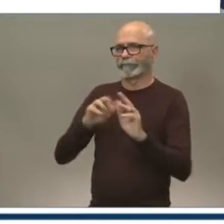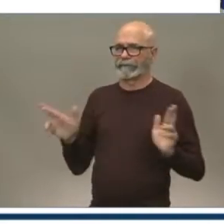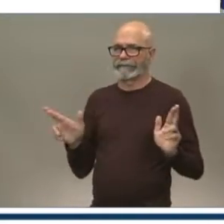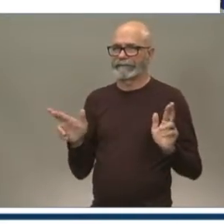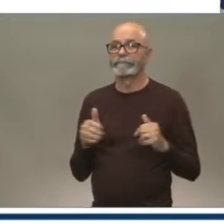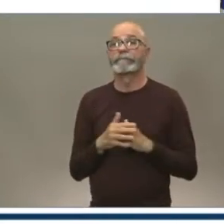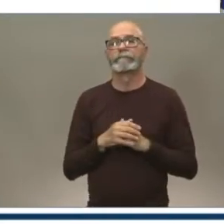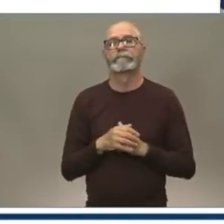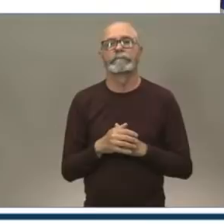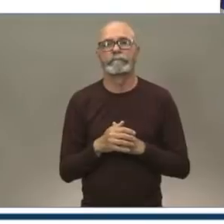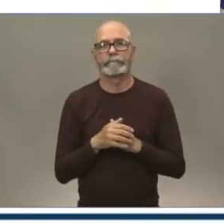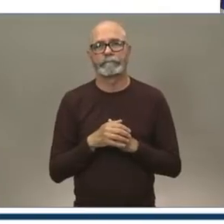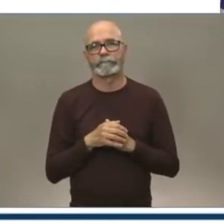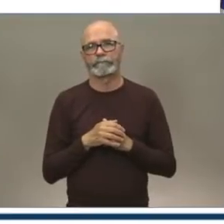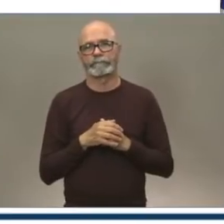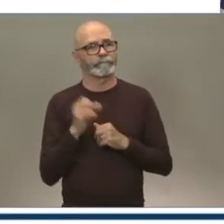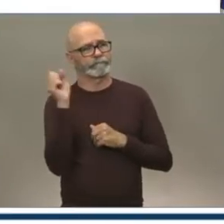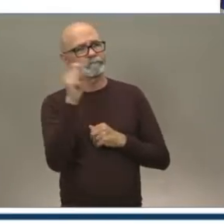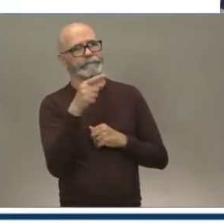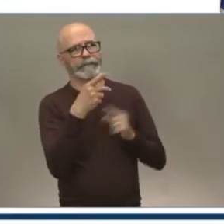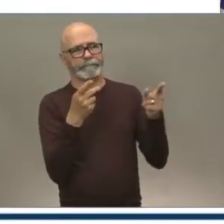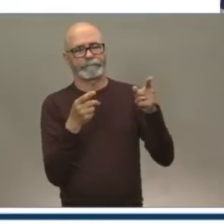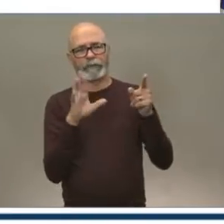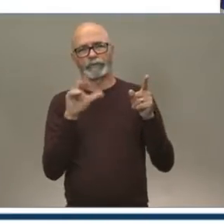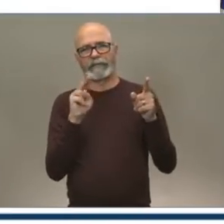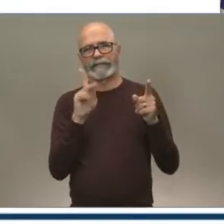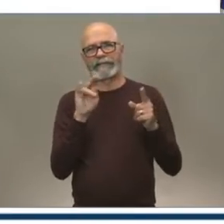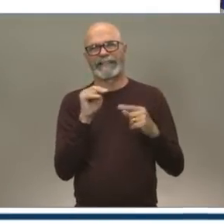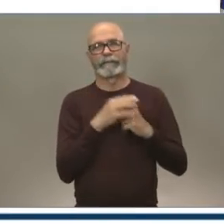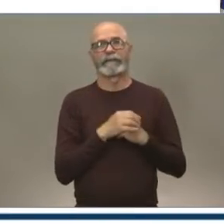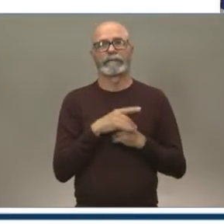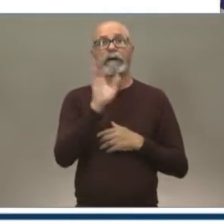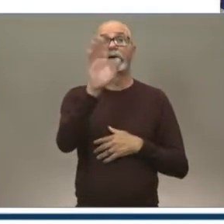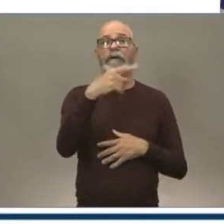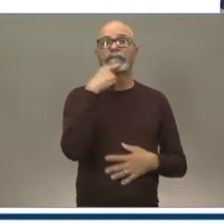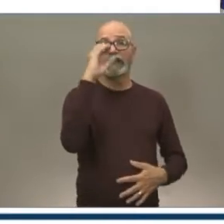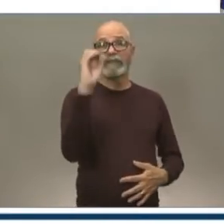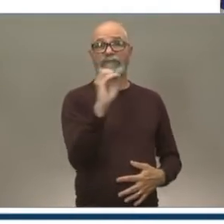your comment on drop in the bucket in Ontario would just be a drop in the bucket.